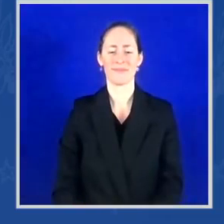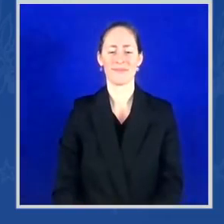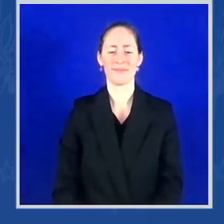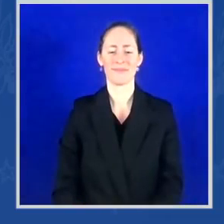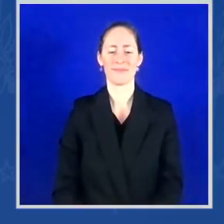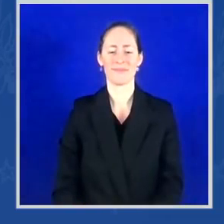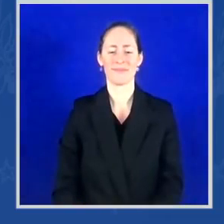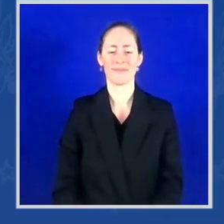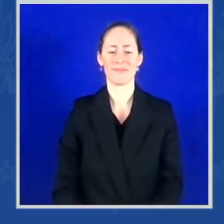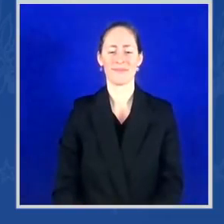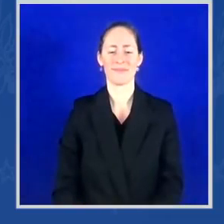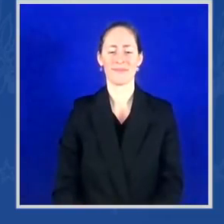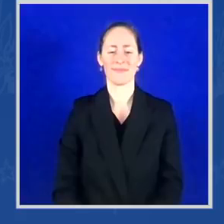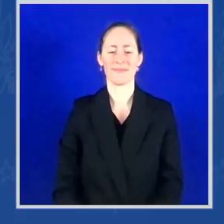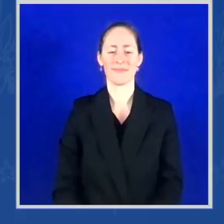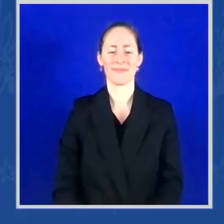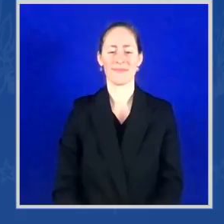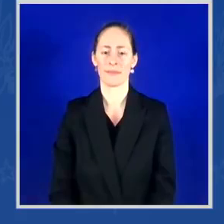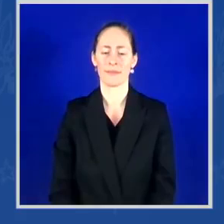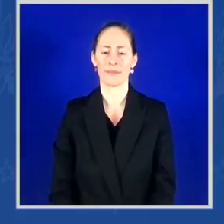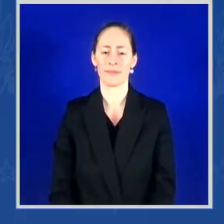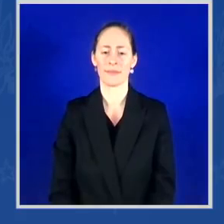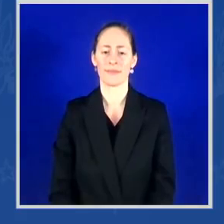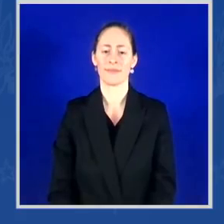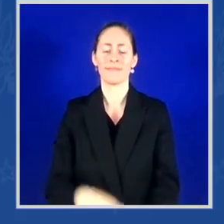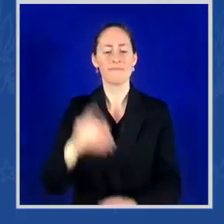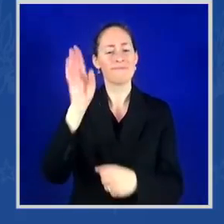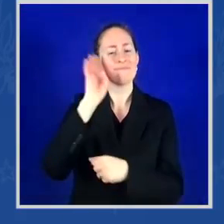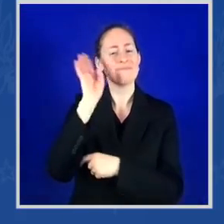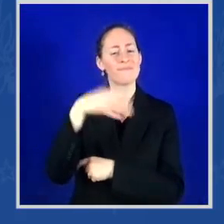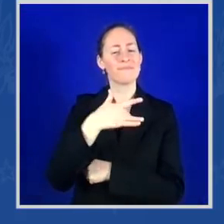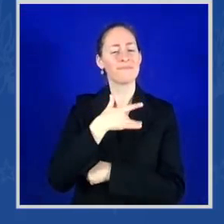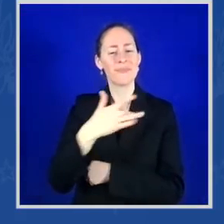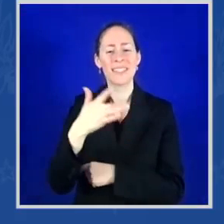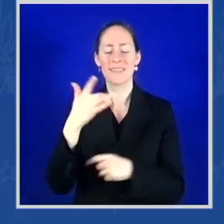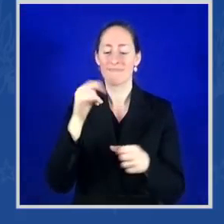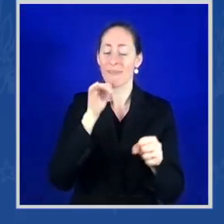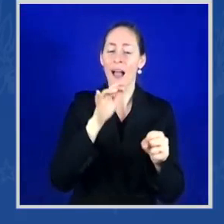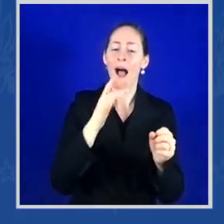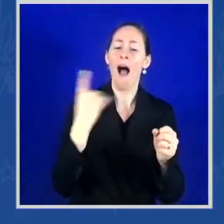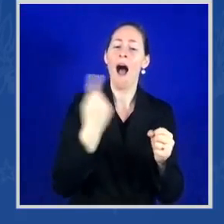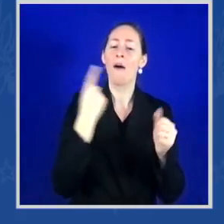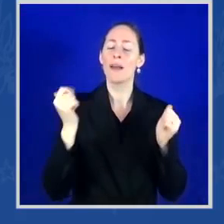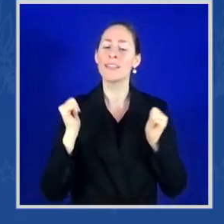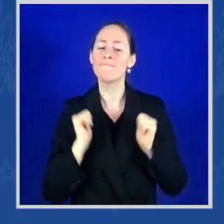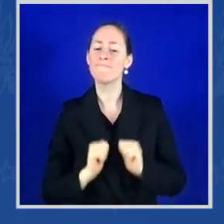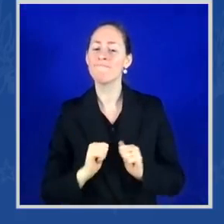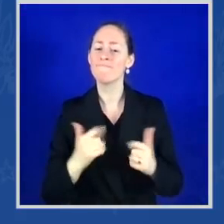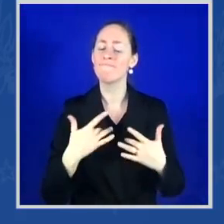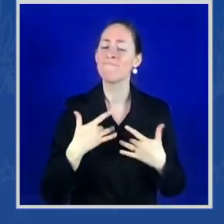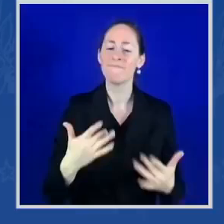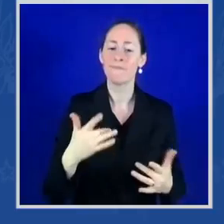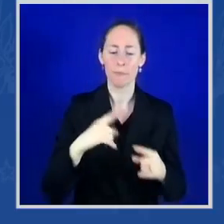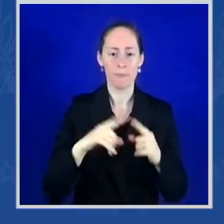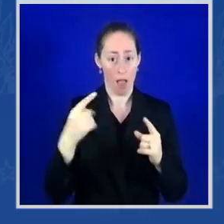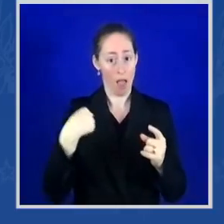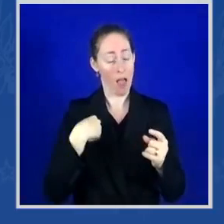on. I was just happy to be there without a mask on, to be honest with you.